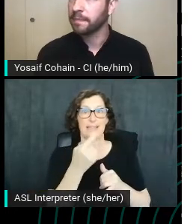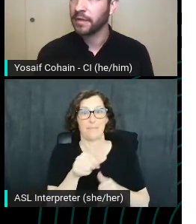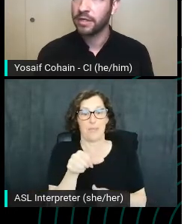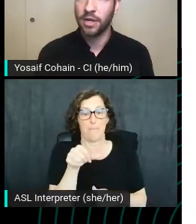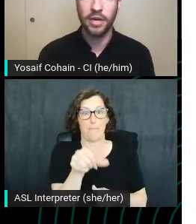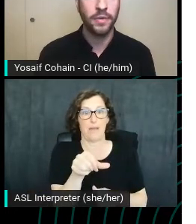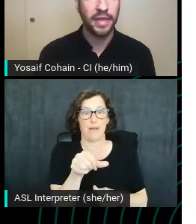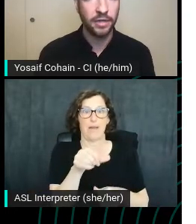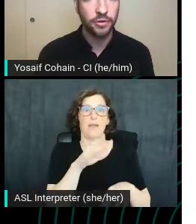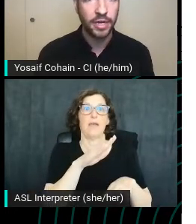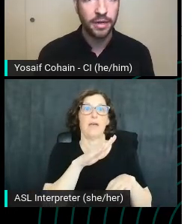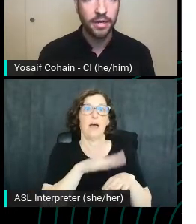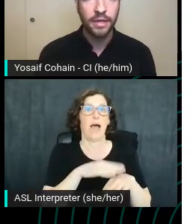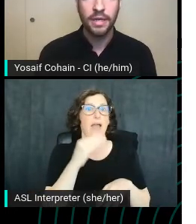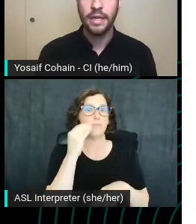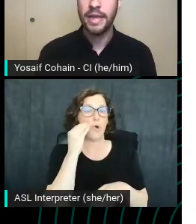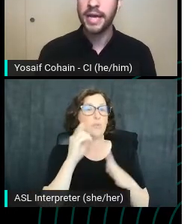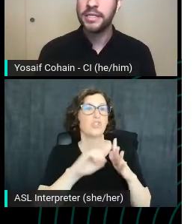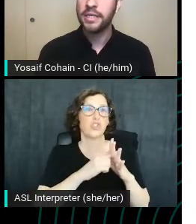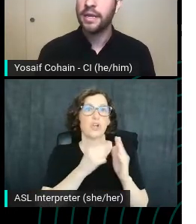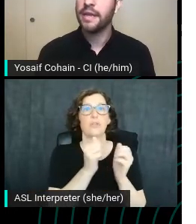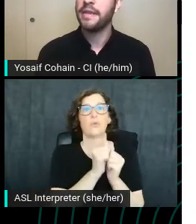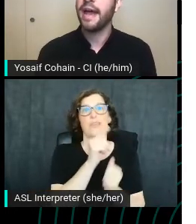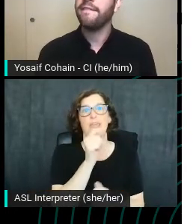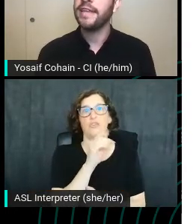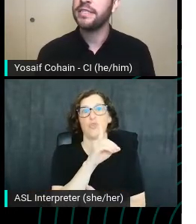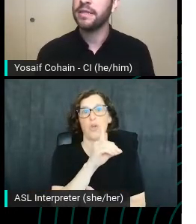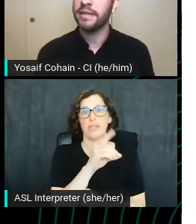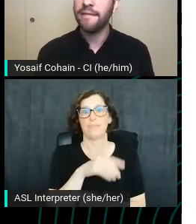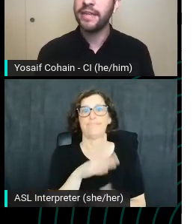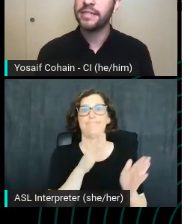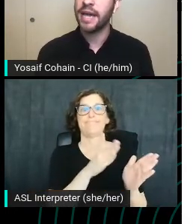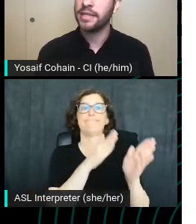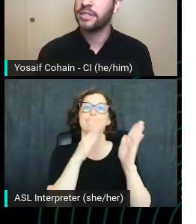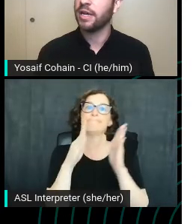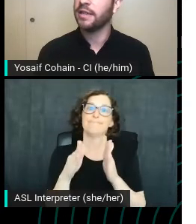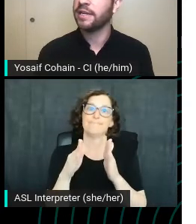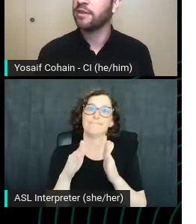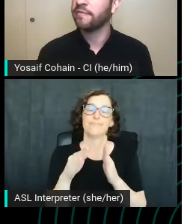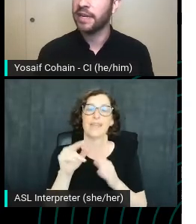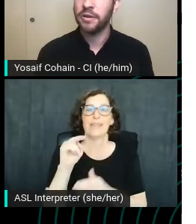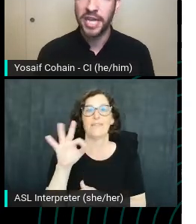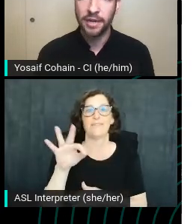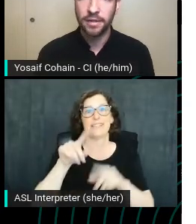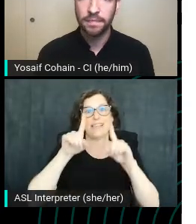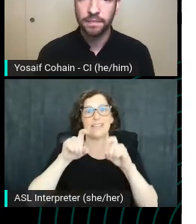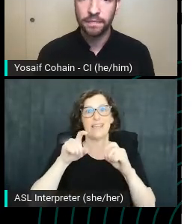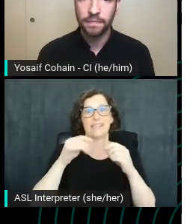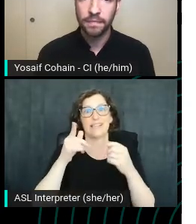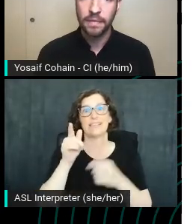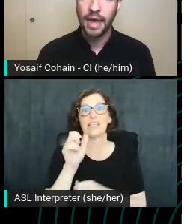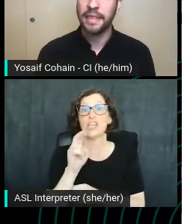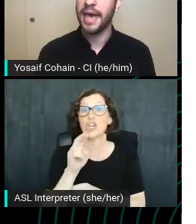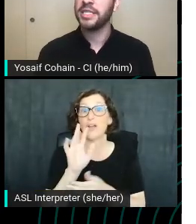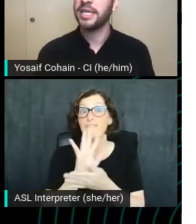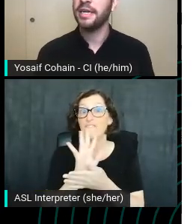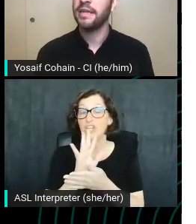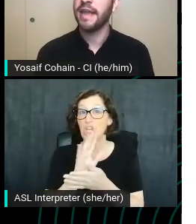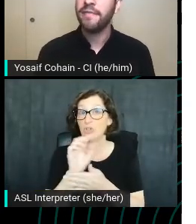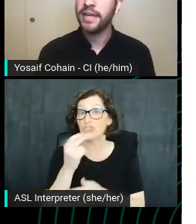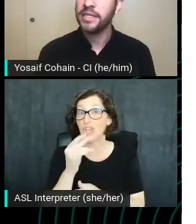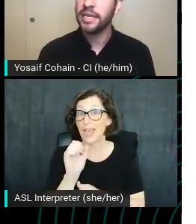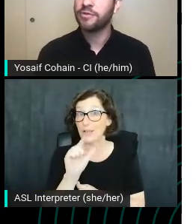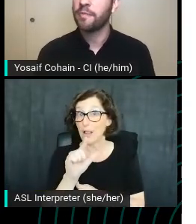mobile, starting with Android. Next, Netflix tests a linear video channel. And